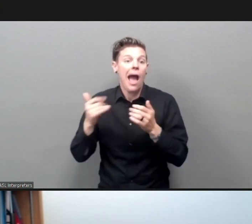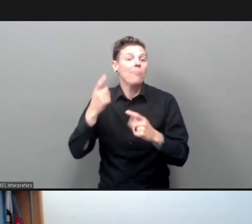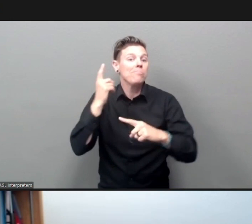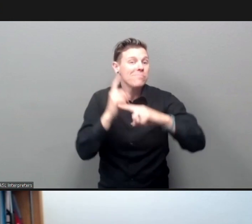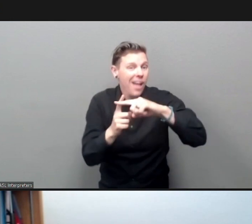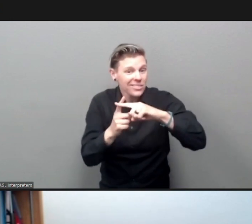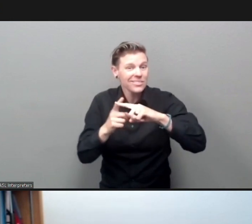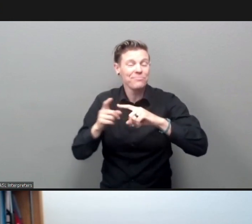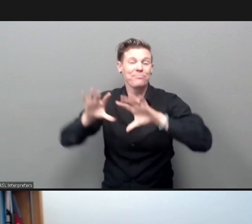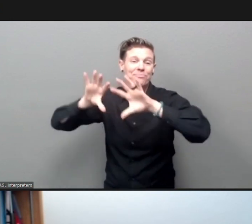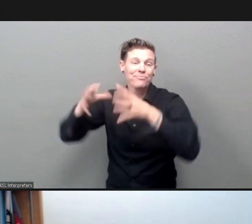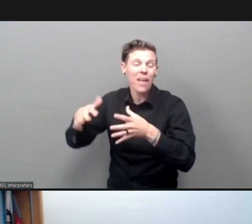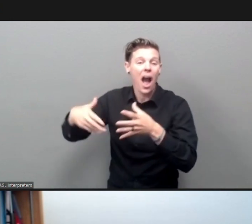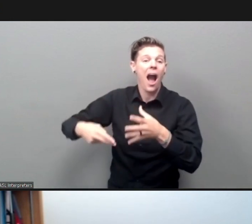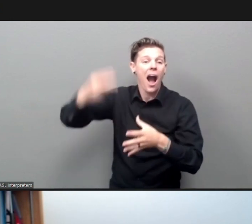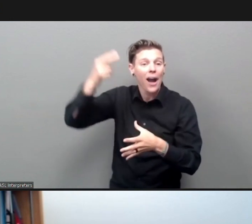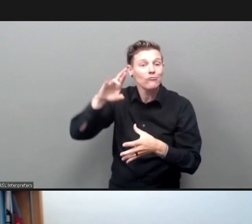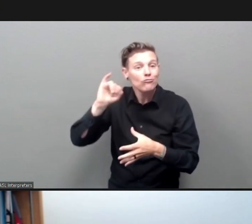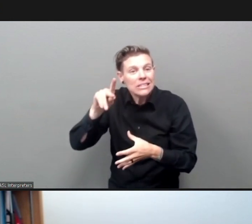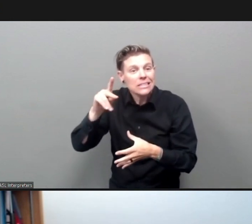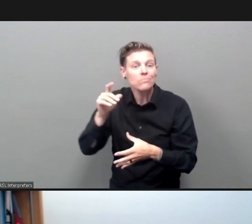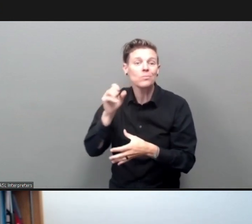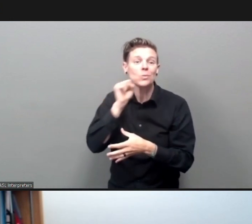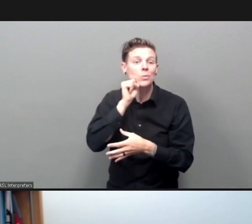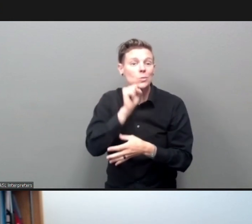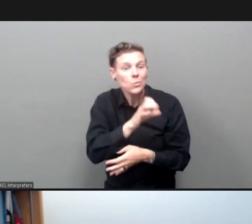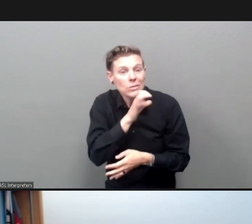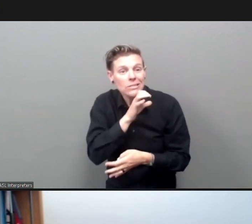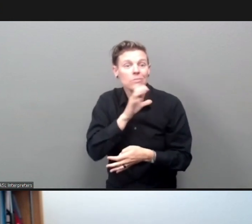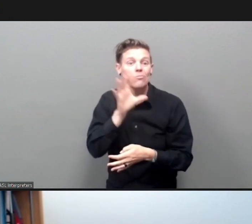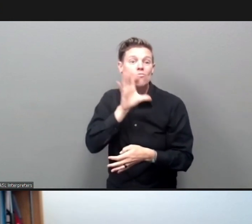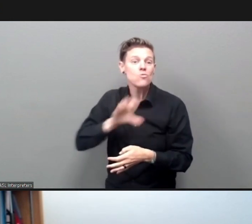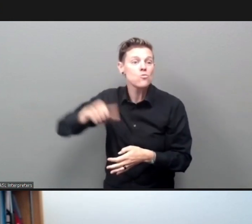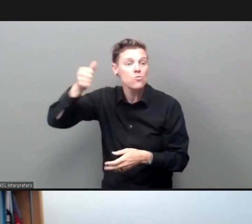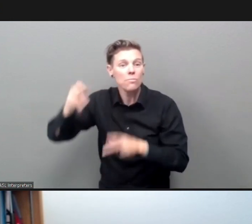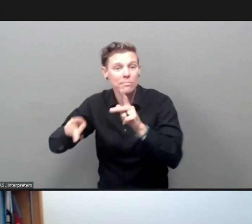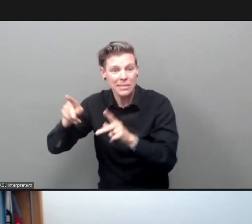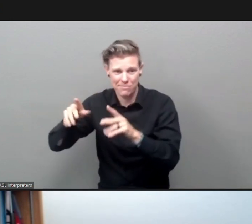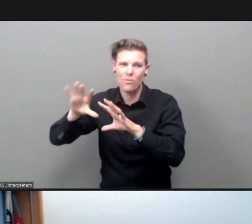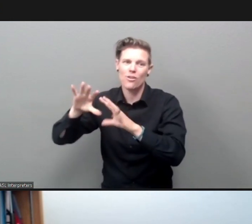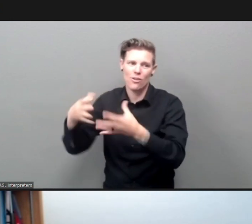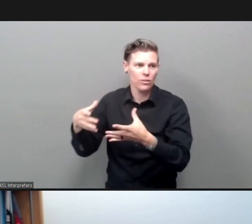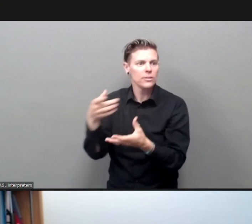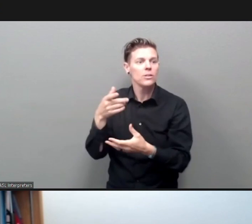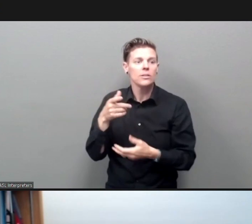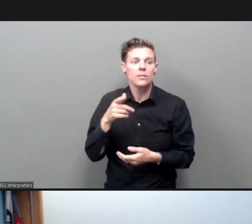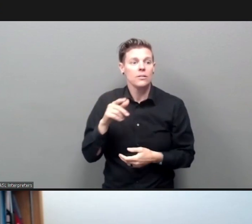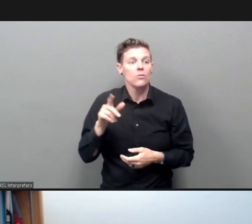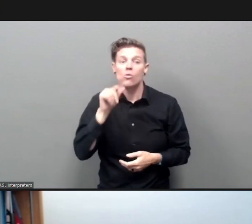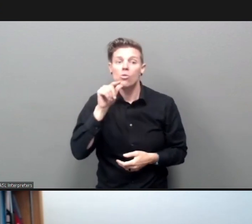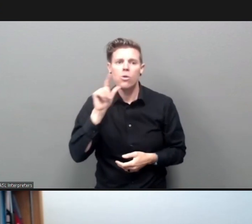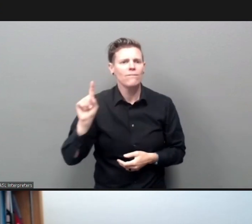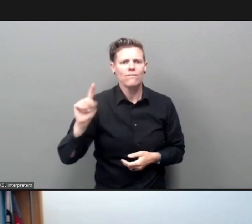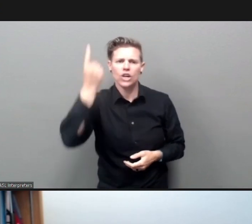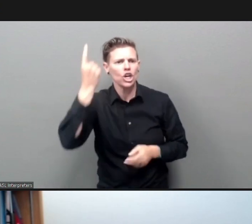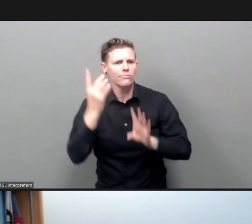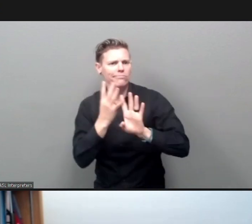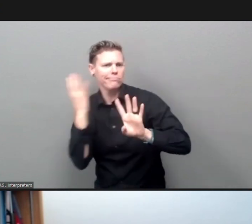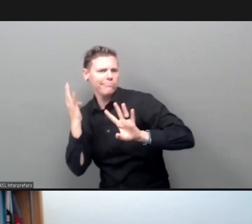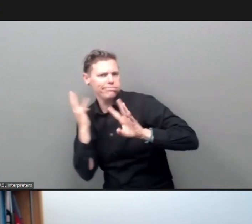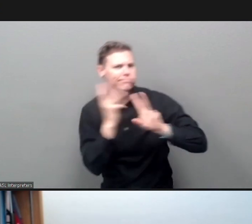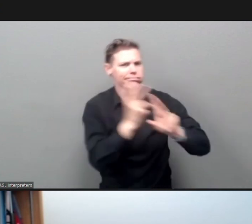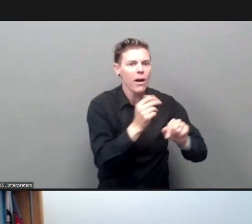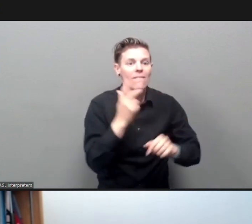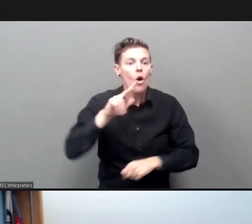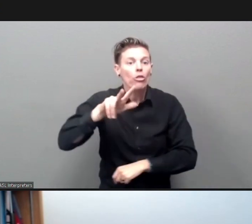medical professionals line up very, very quickly for the booster shots. There's not a lot of hesitation there. When I went and got